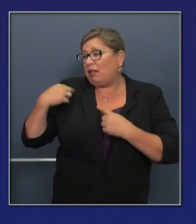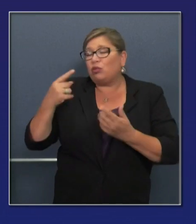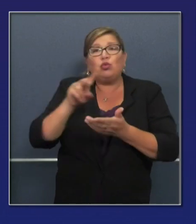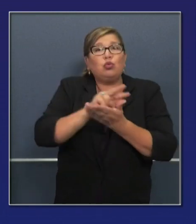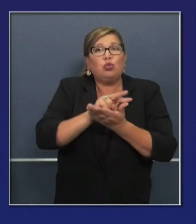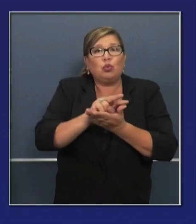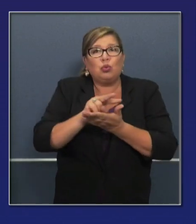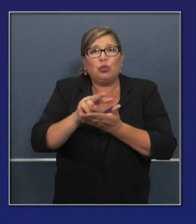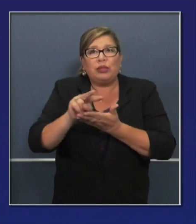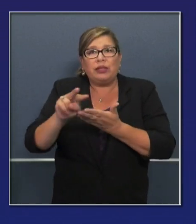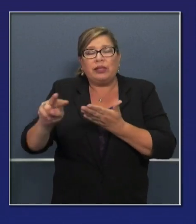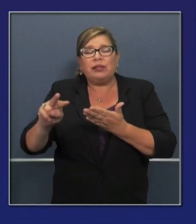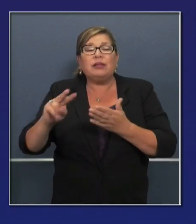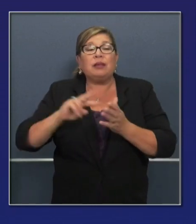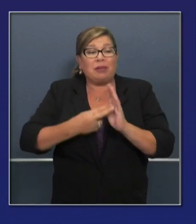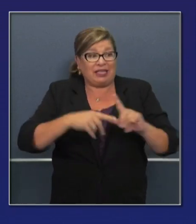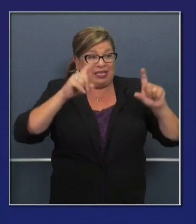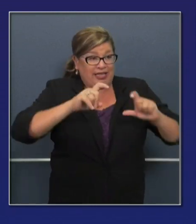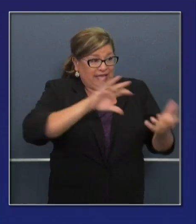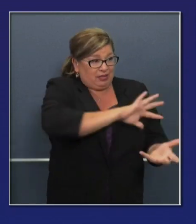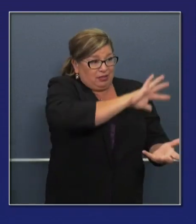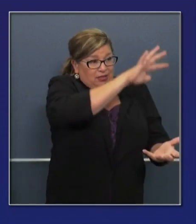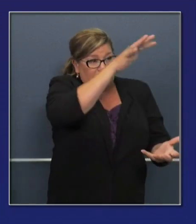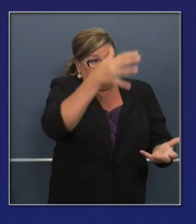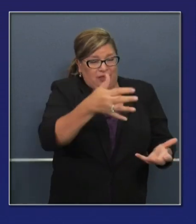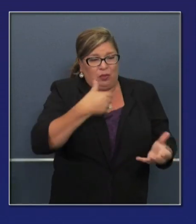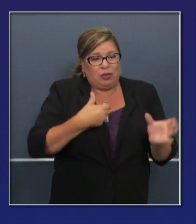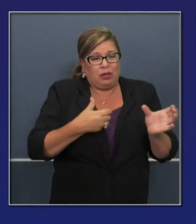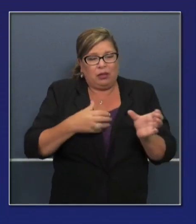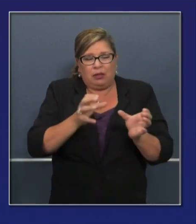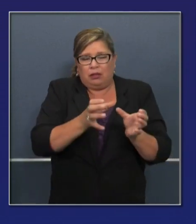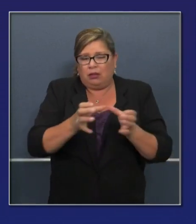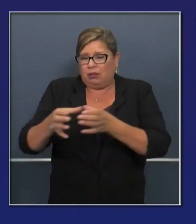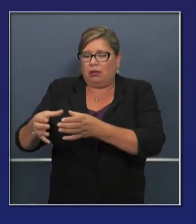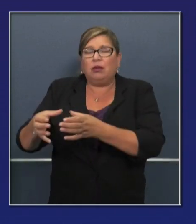is about 4.1%. Now, I caution you,